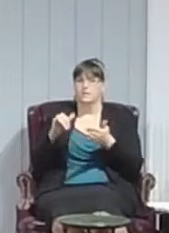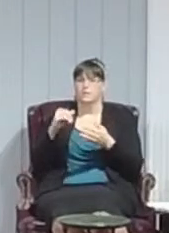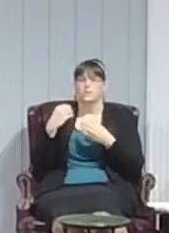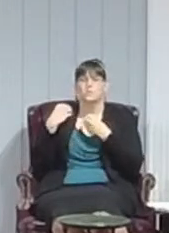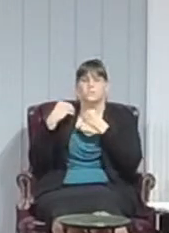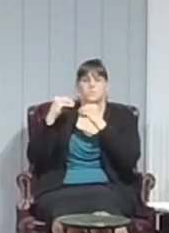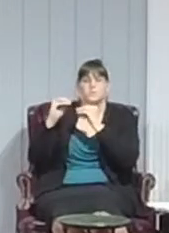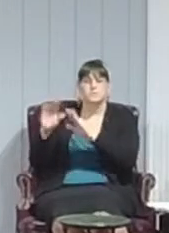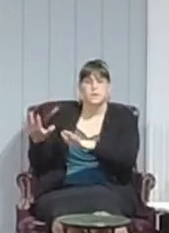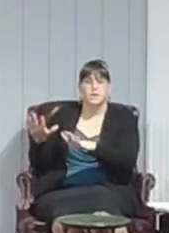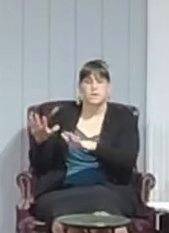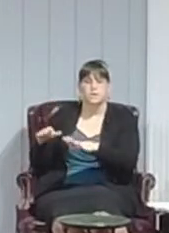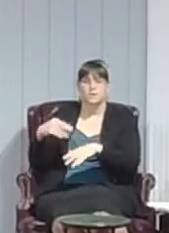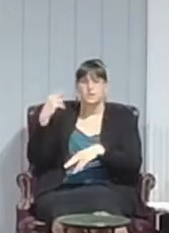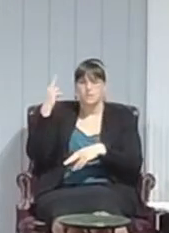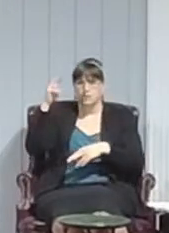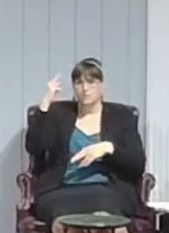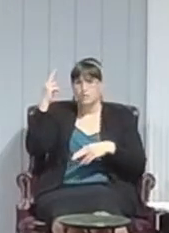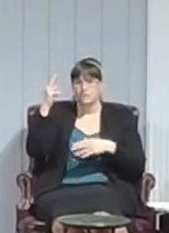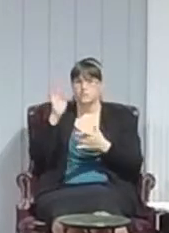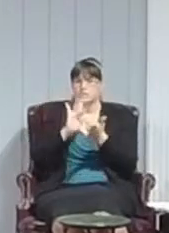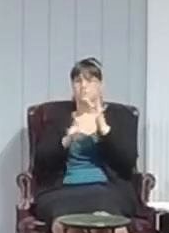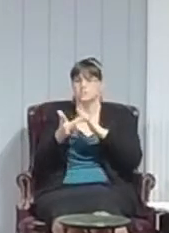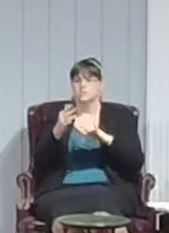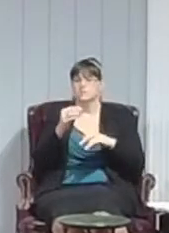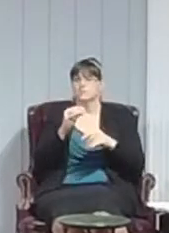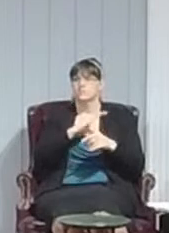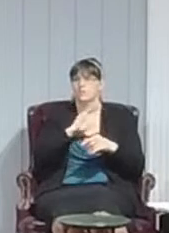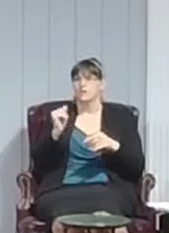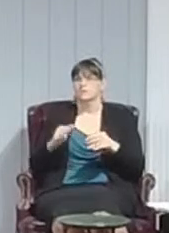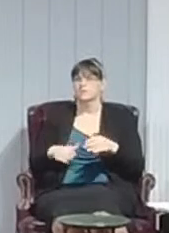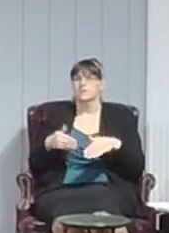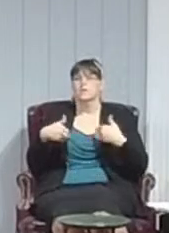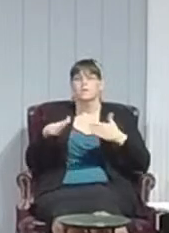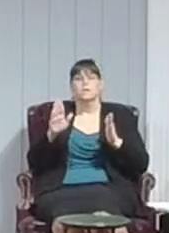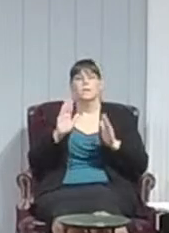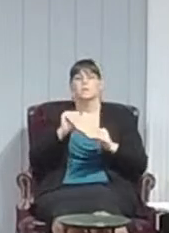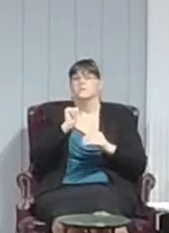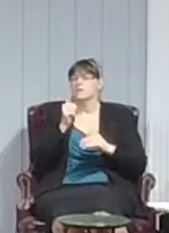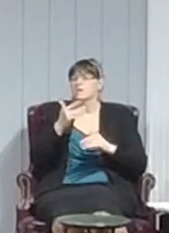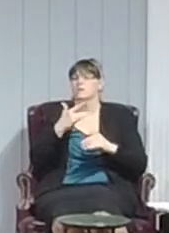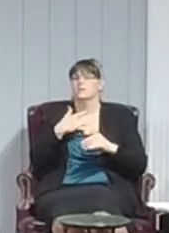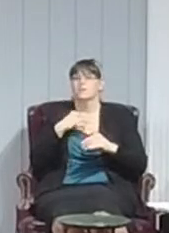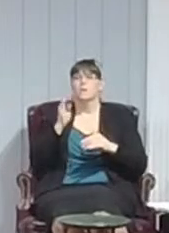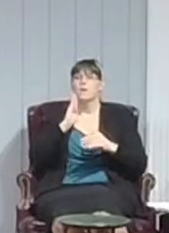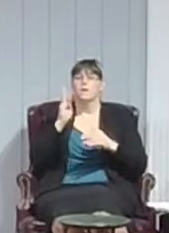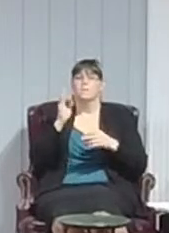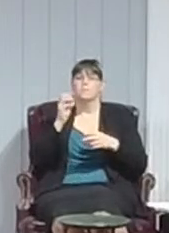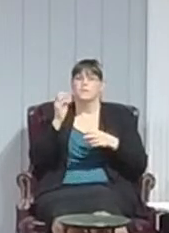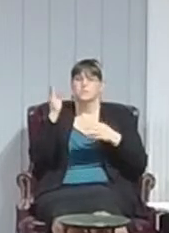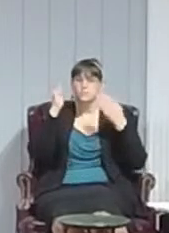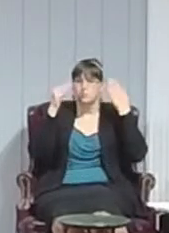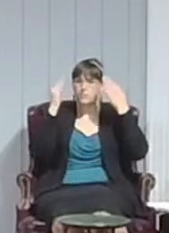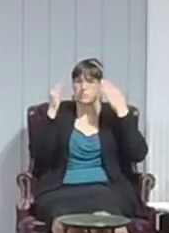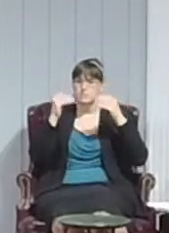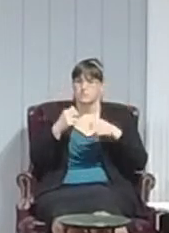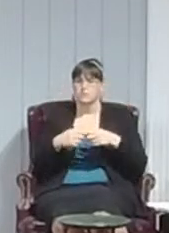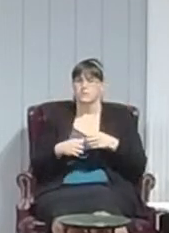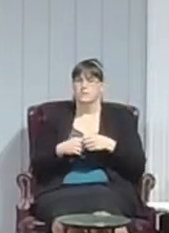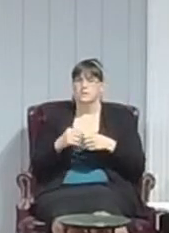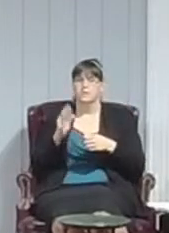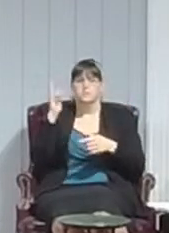forsake the cause of the Lord Jesus Christ. So, let not your heart be troubled. You believe in God, believe